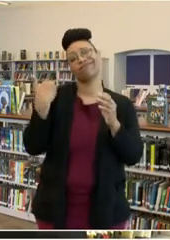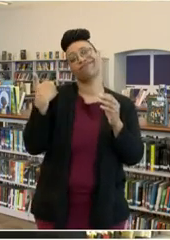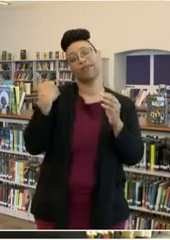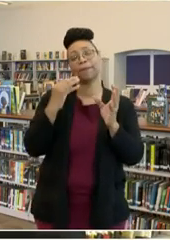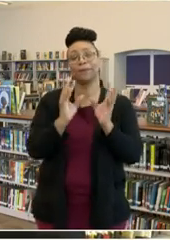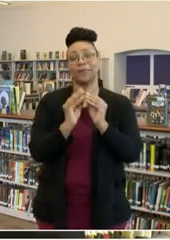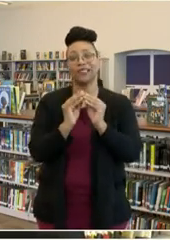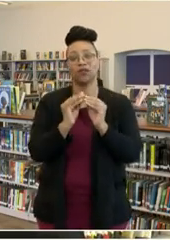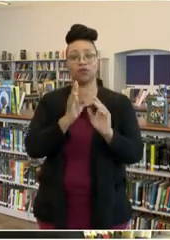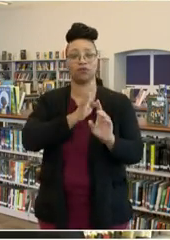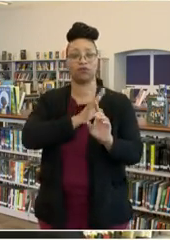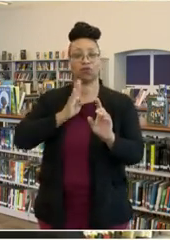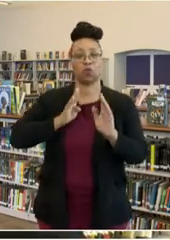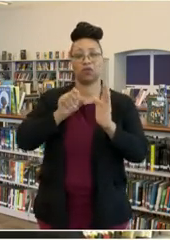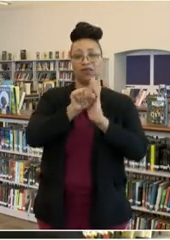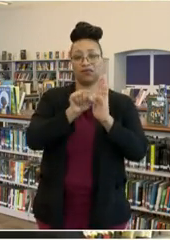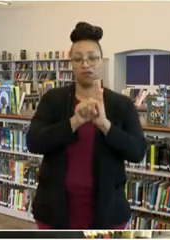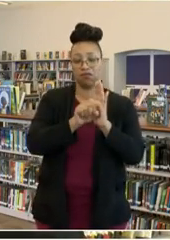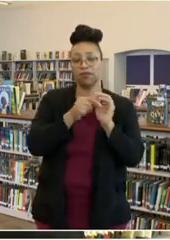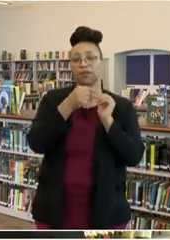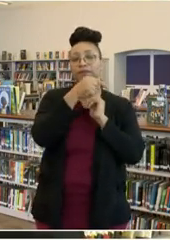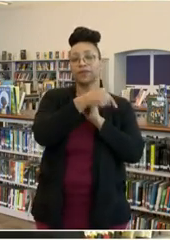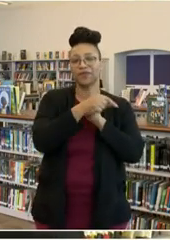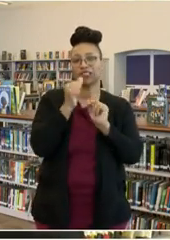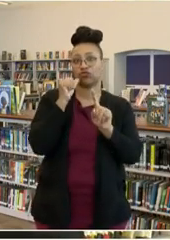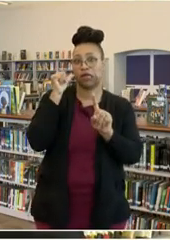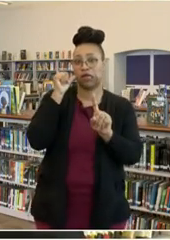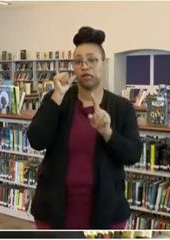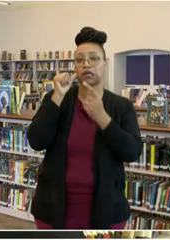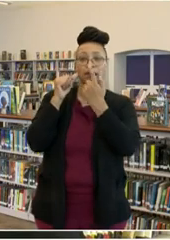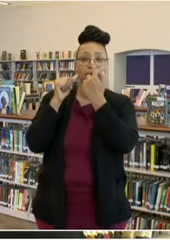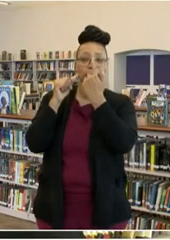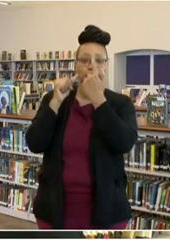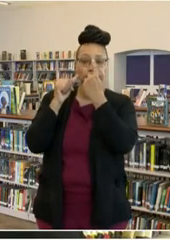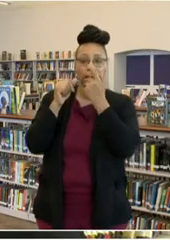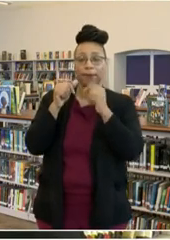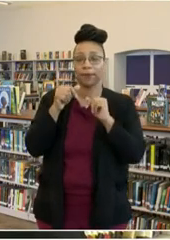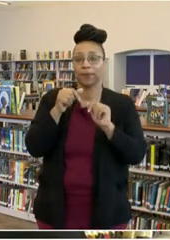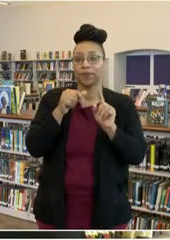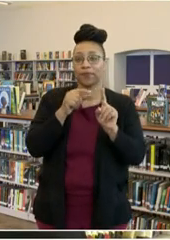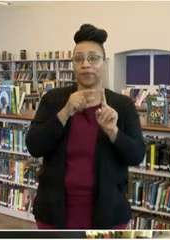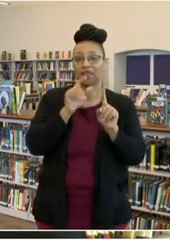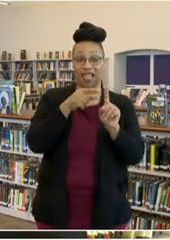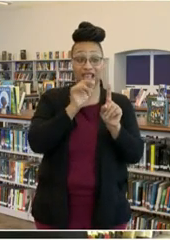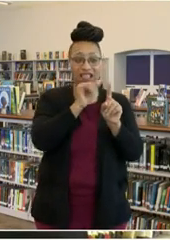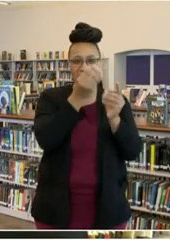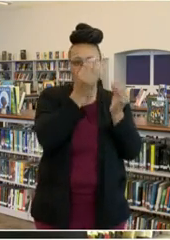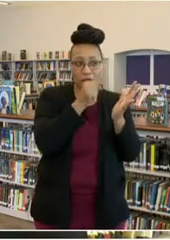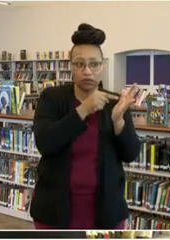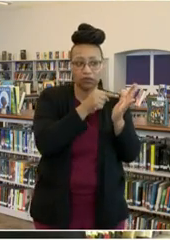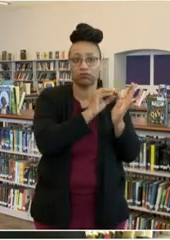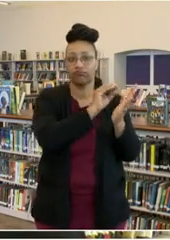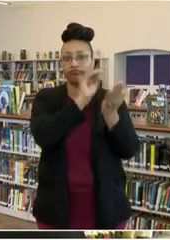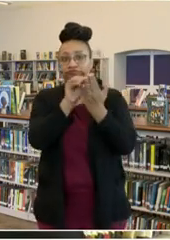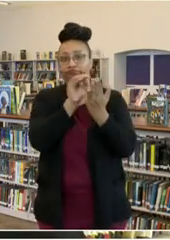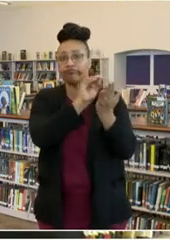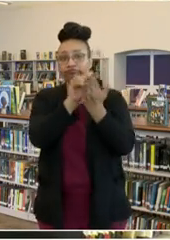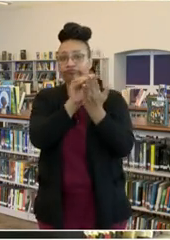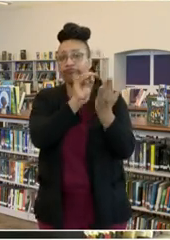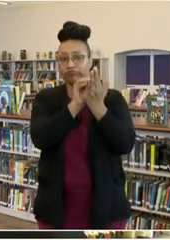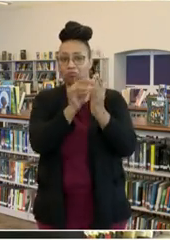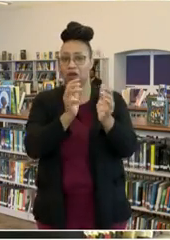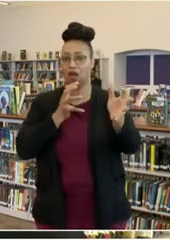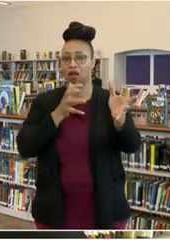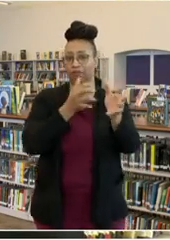And the February meeting, I'll be giving a full update on where we stand and doing this work in partnership with our state board towards